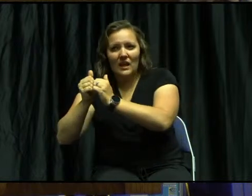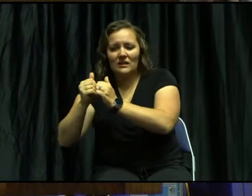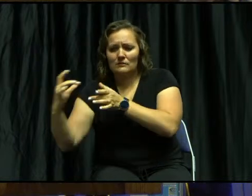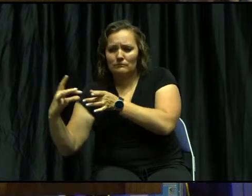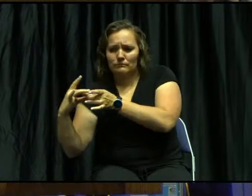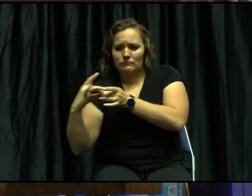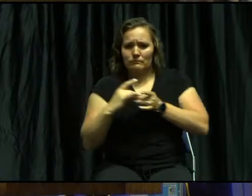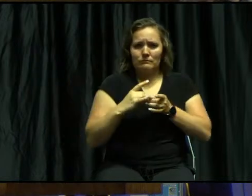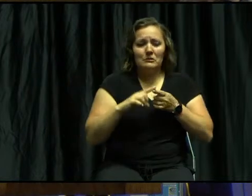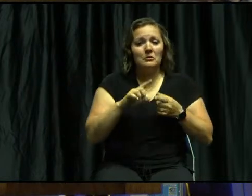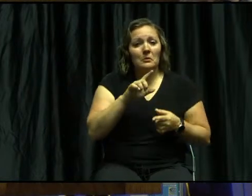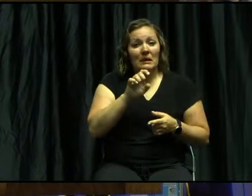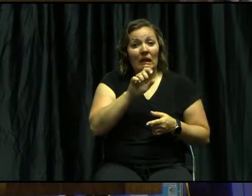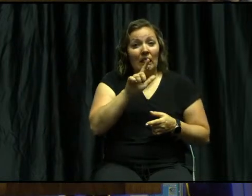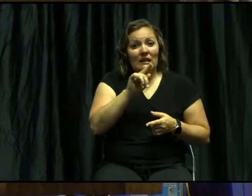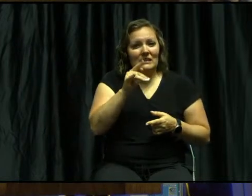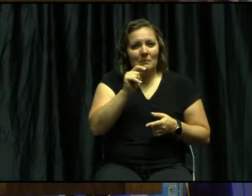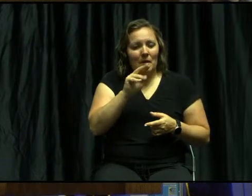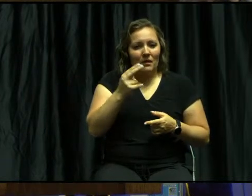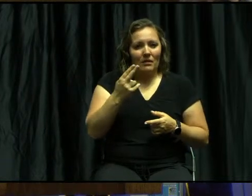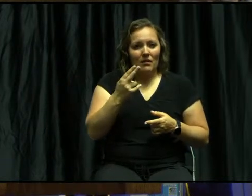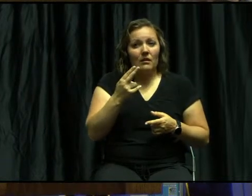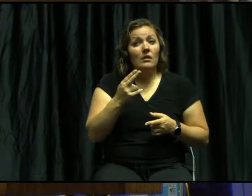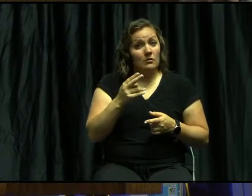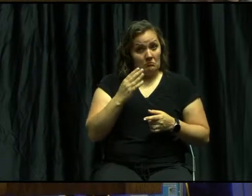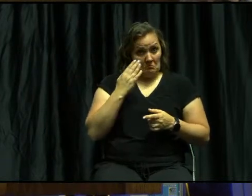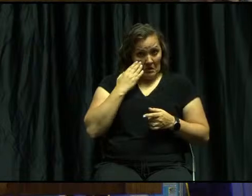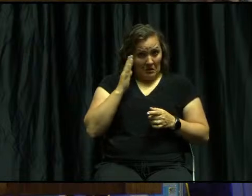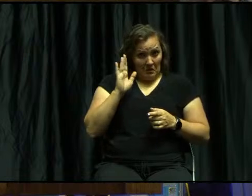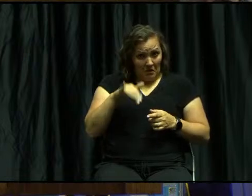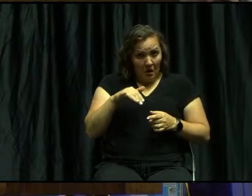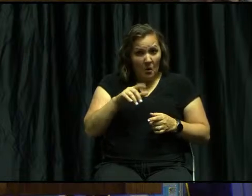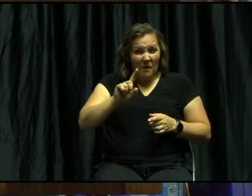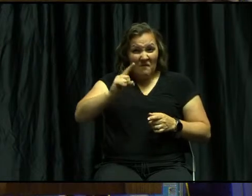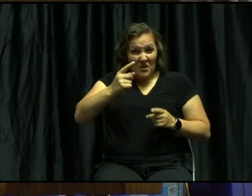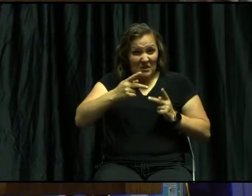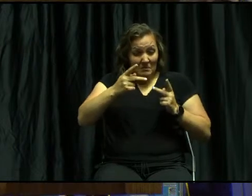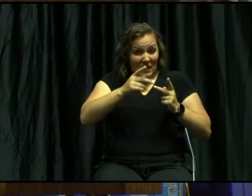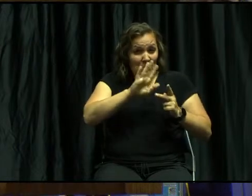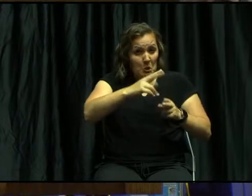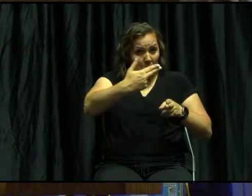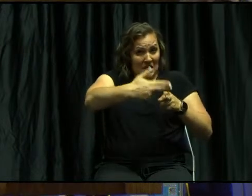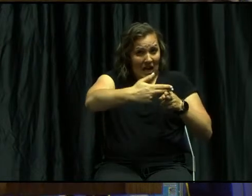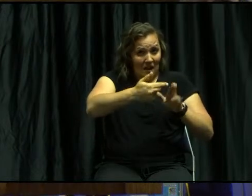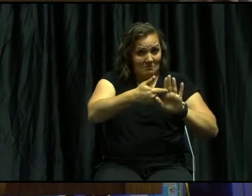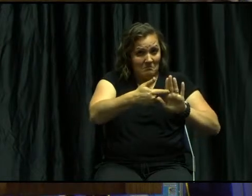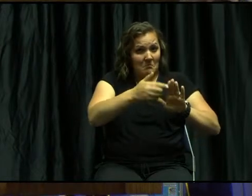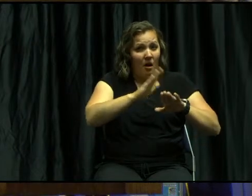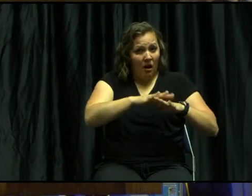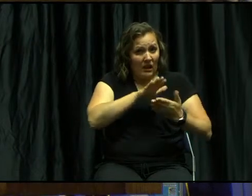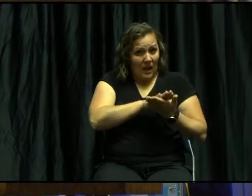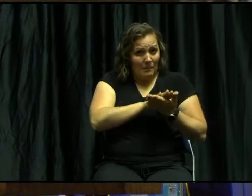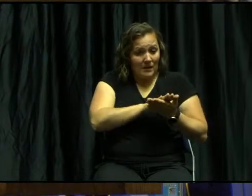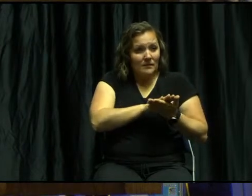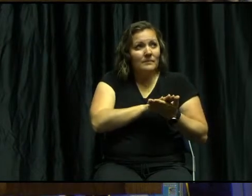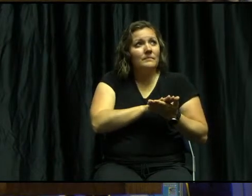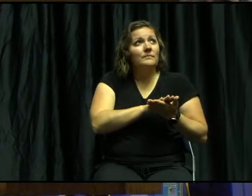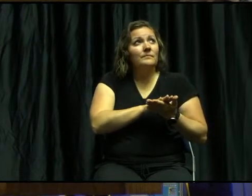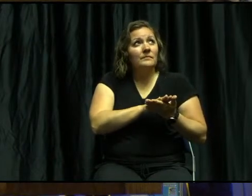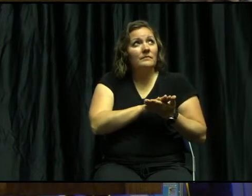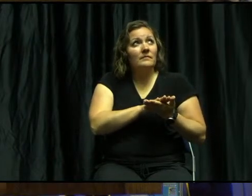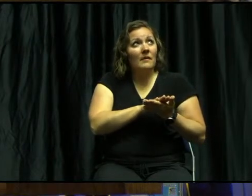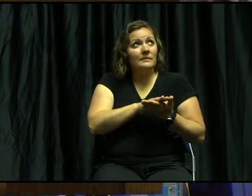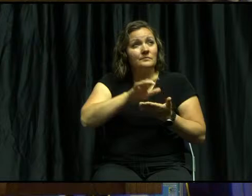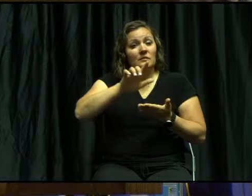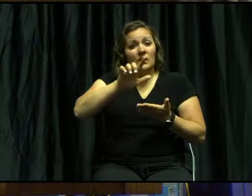well. But do you know the first place where Elizabeth's name appears on our campus? On the backside of